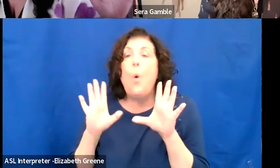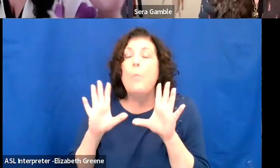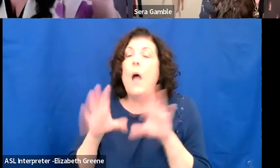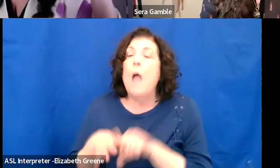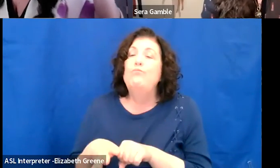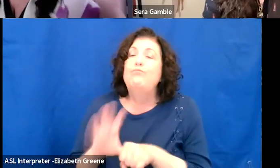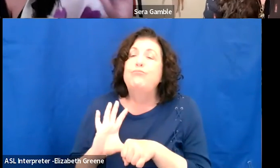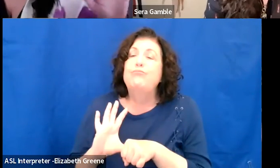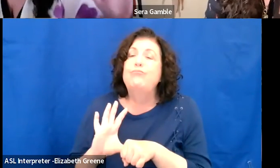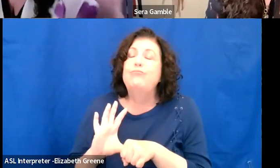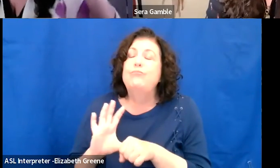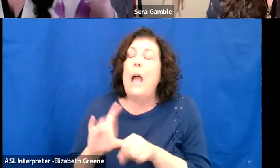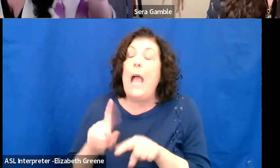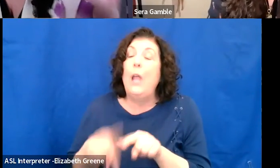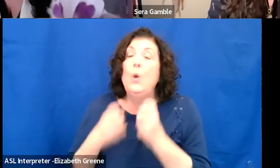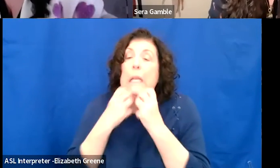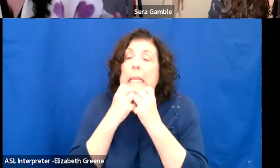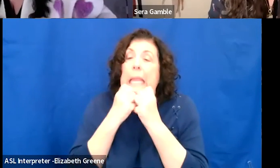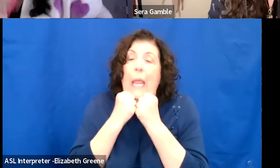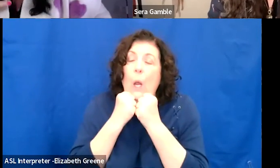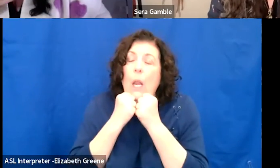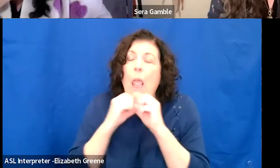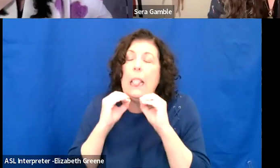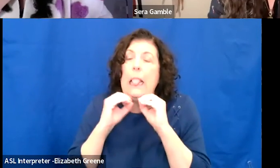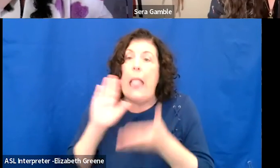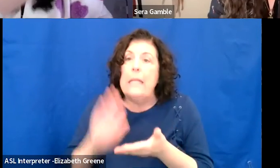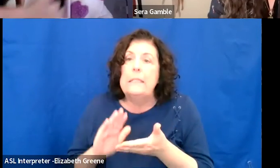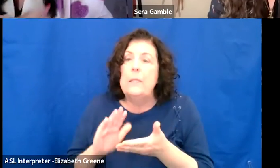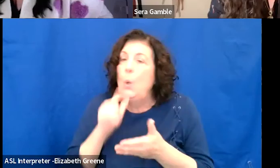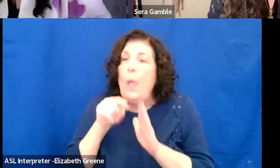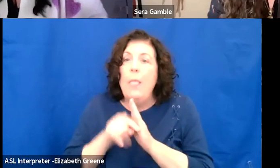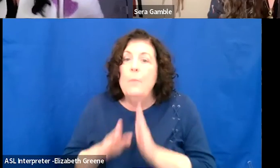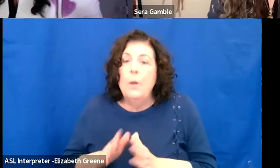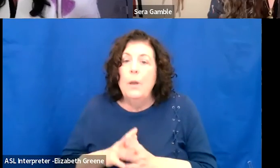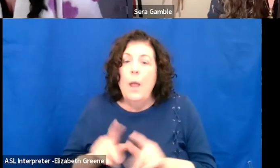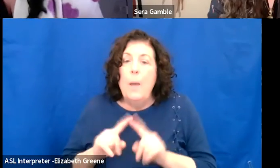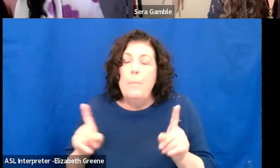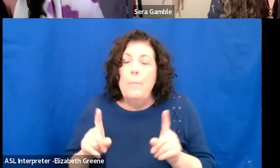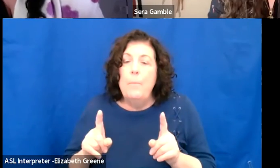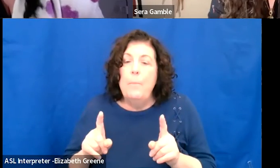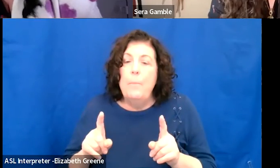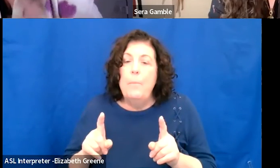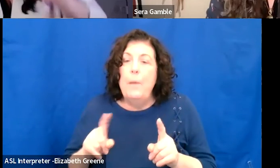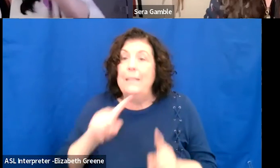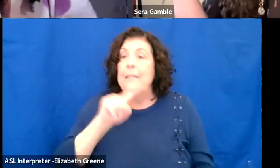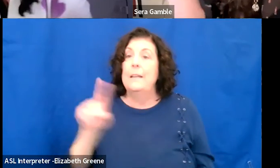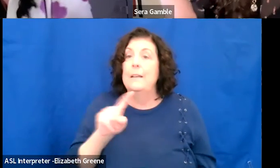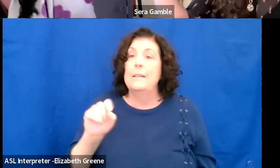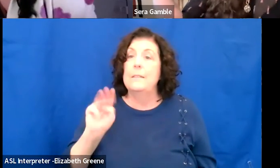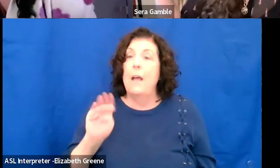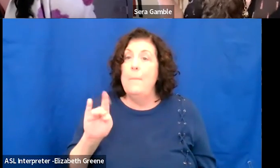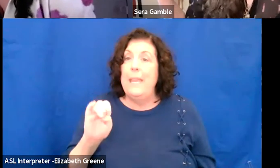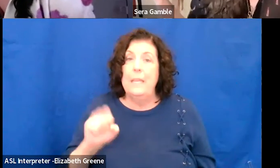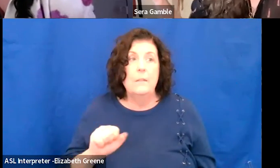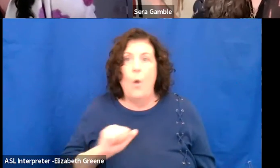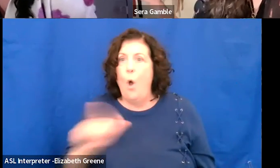I was a horrible procedural writer. I couldn't care less who the murderer ended up being. But shockingly, give me zombies all day, every day. I love genre, as it turned out, and was